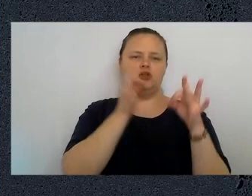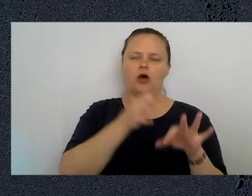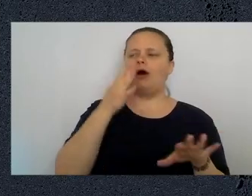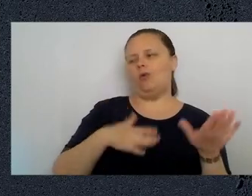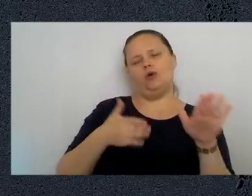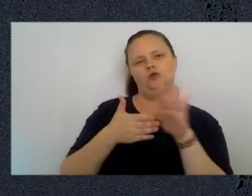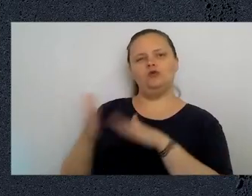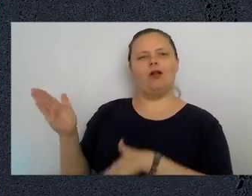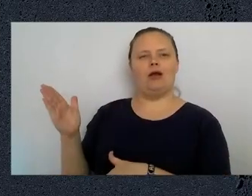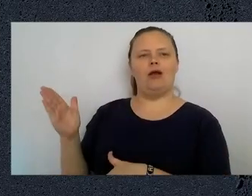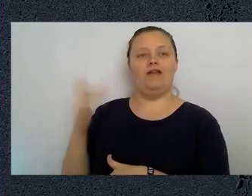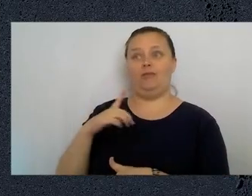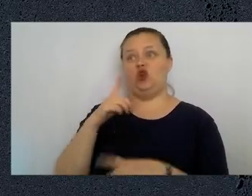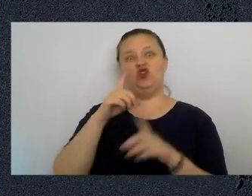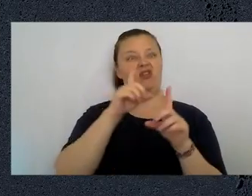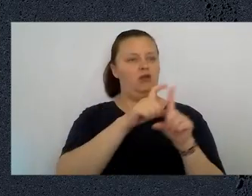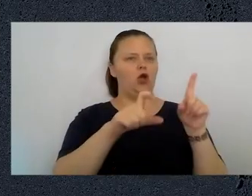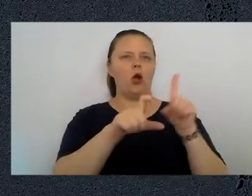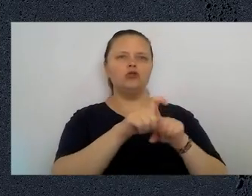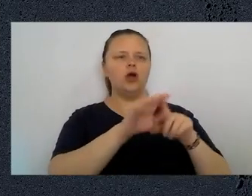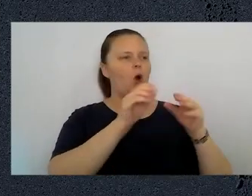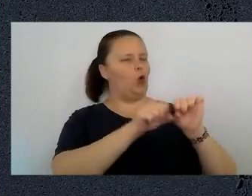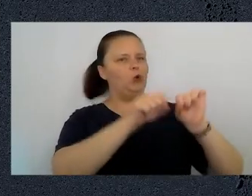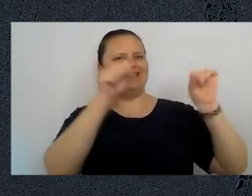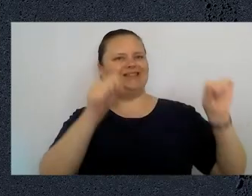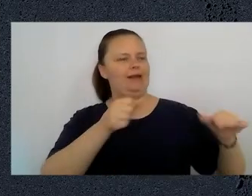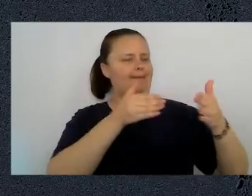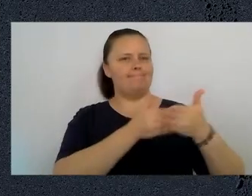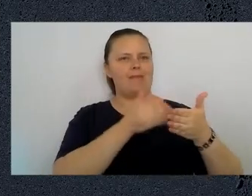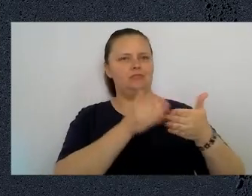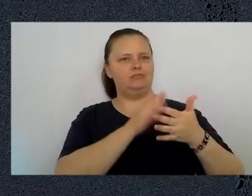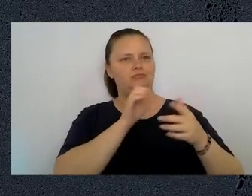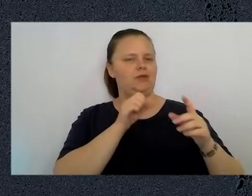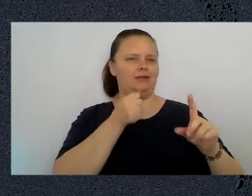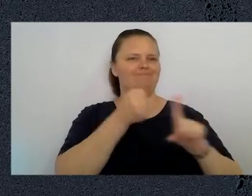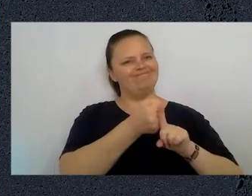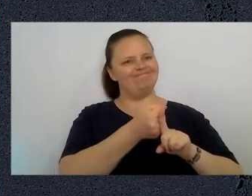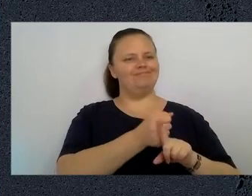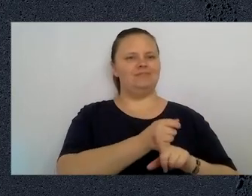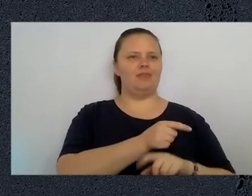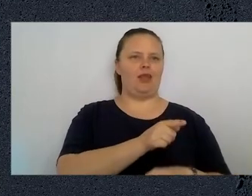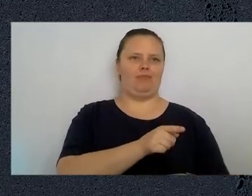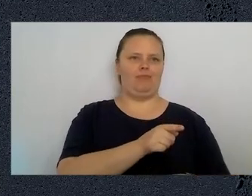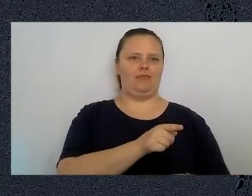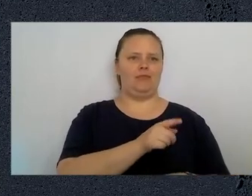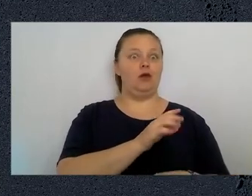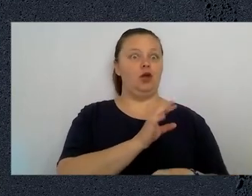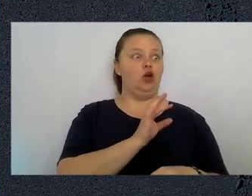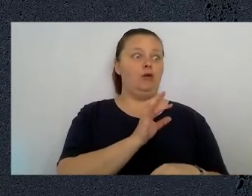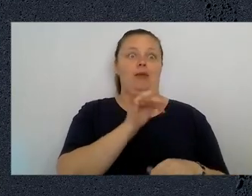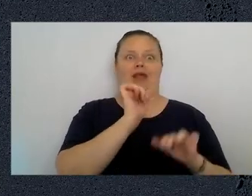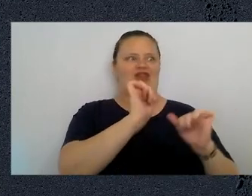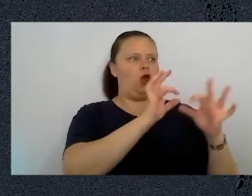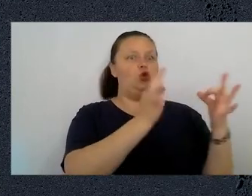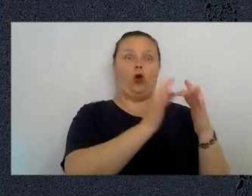because of the culture or the systemic barriers that may exist within their organisation. It's not everywhere, but a lot